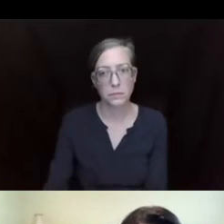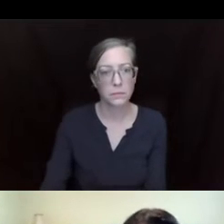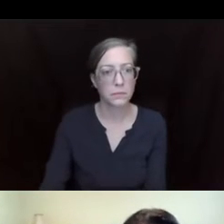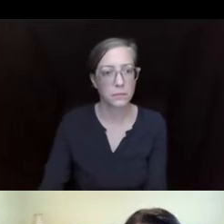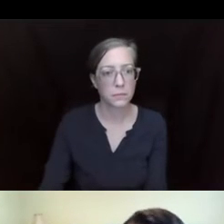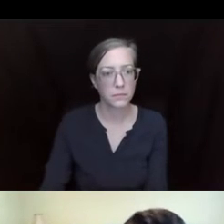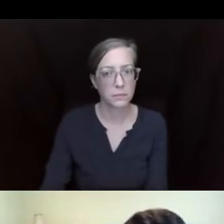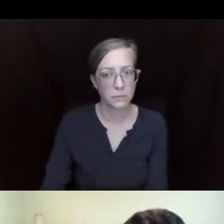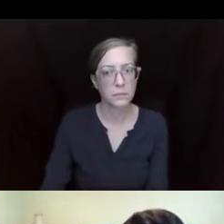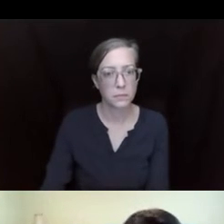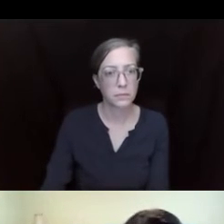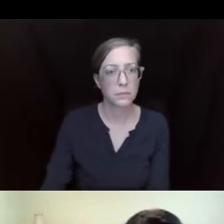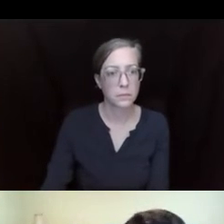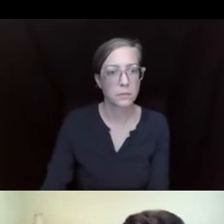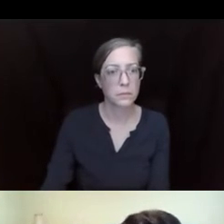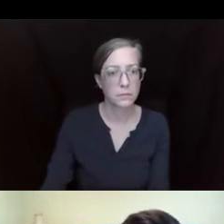Okay, it is playing now.